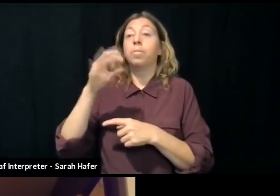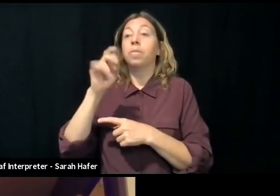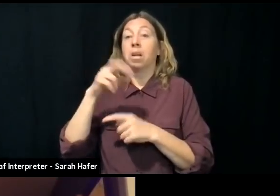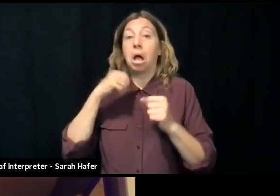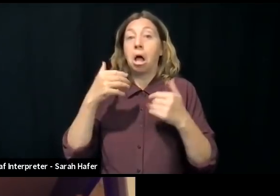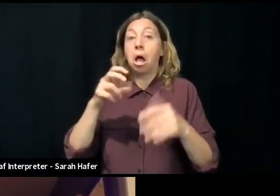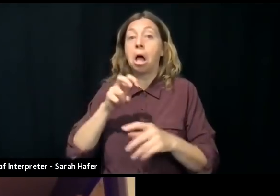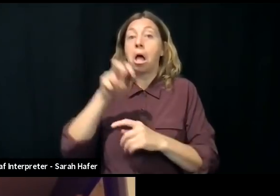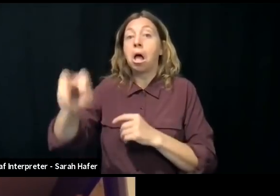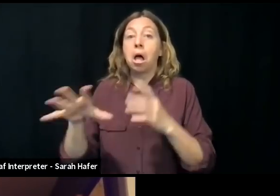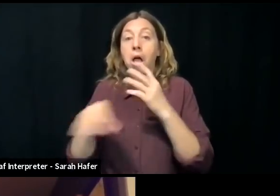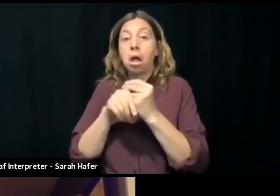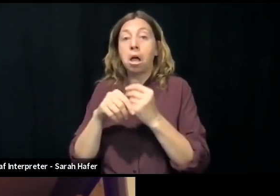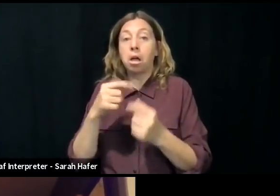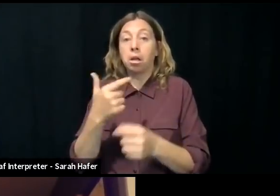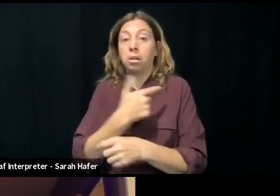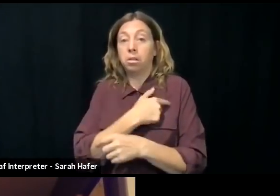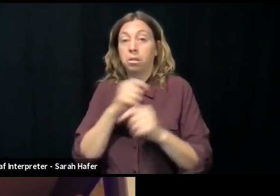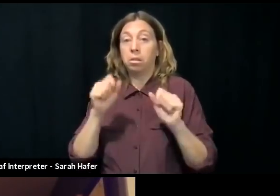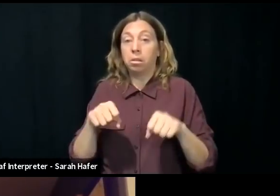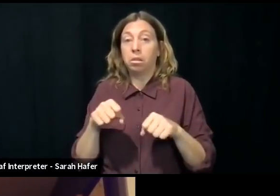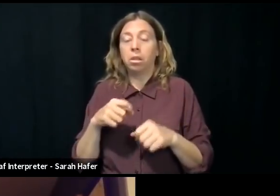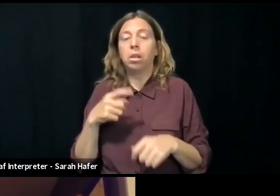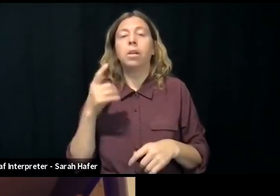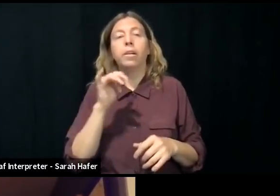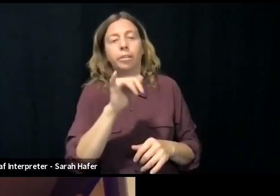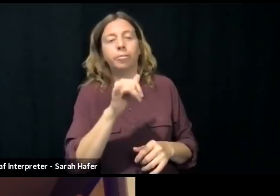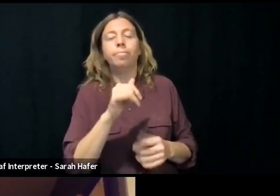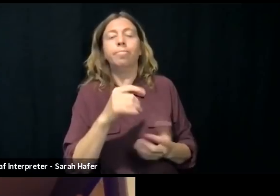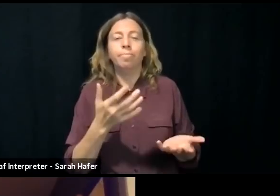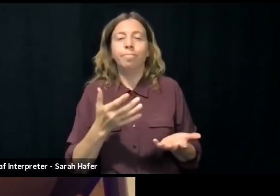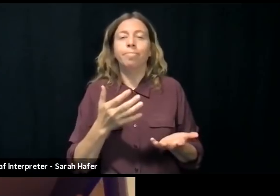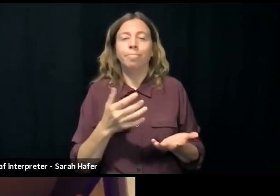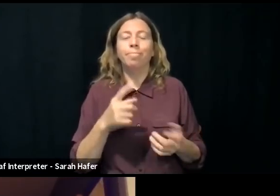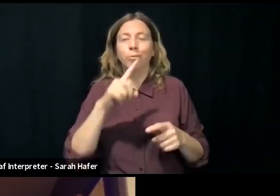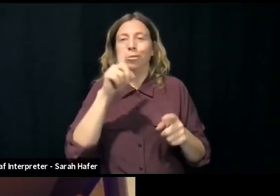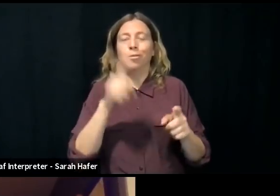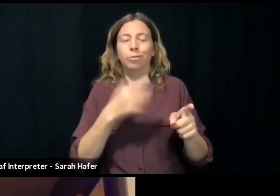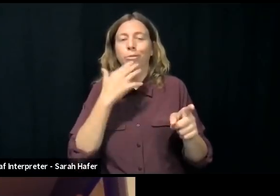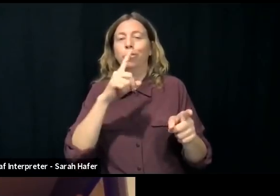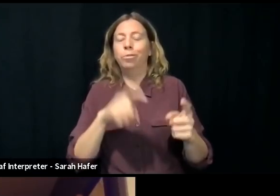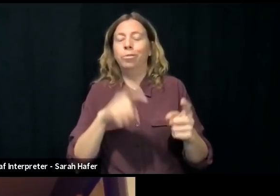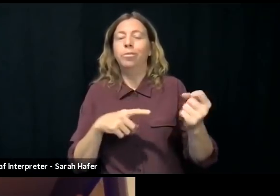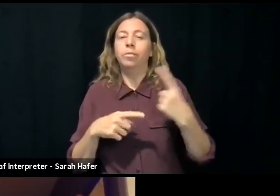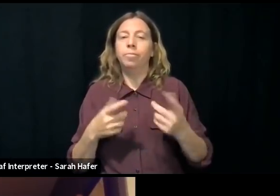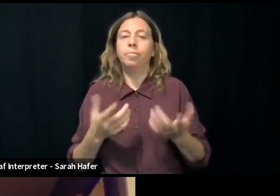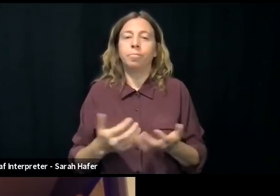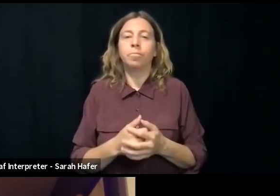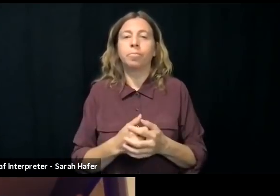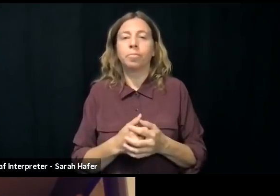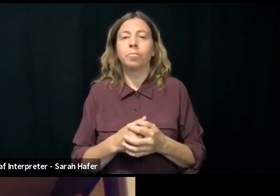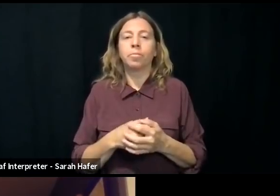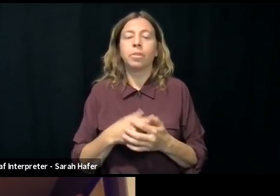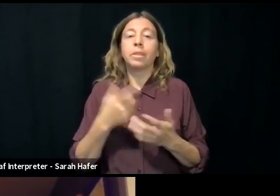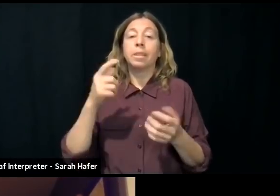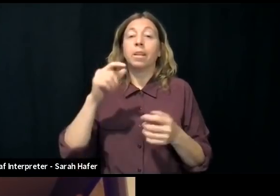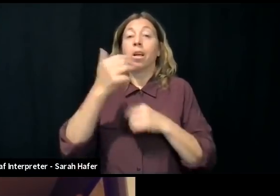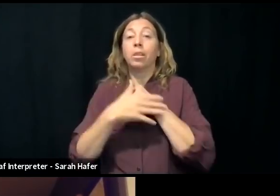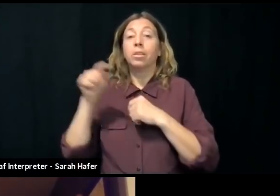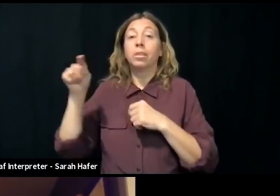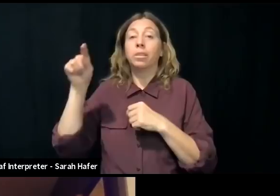I'll take that. Great question. This might be more important in other countries. I think here, where we have an abundance